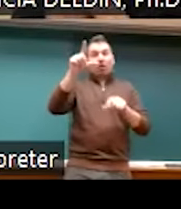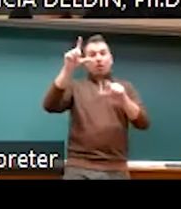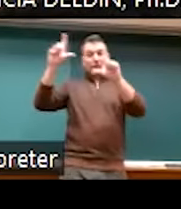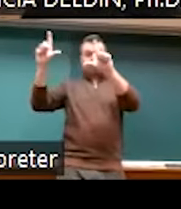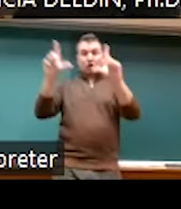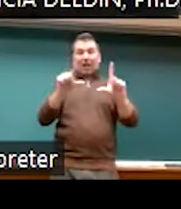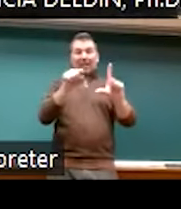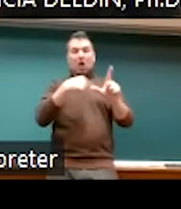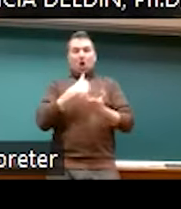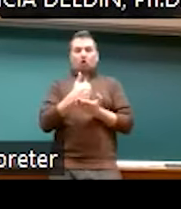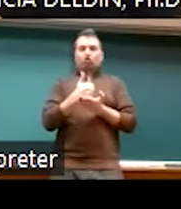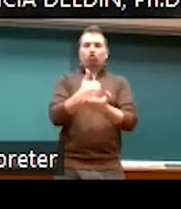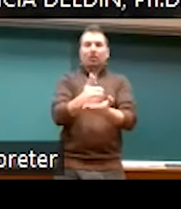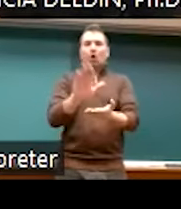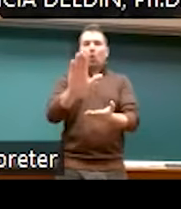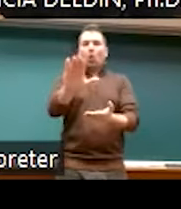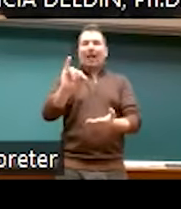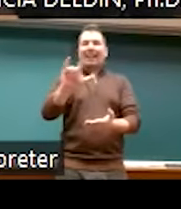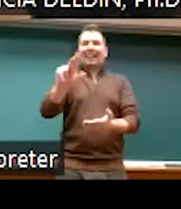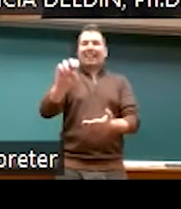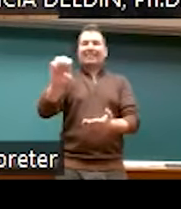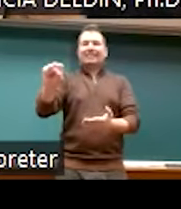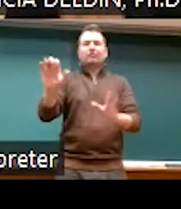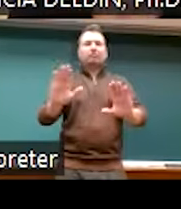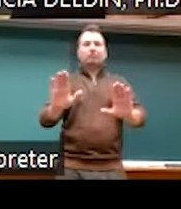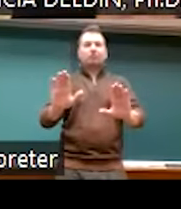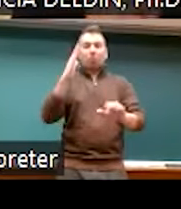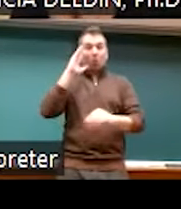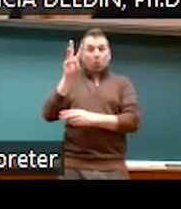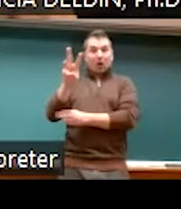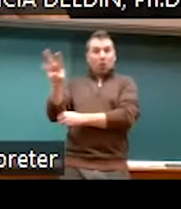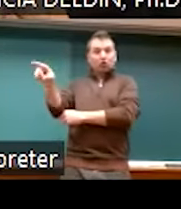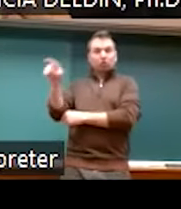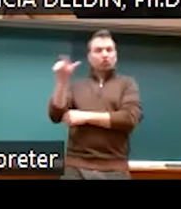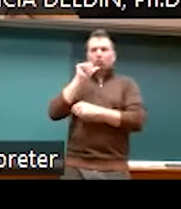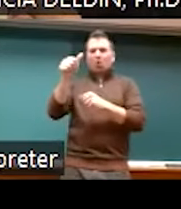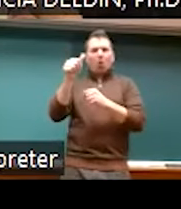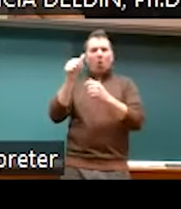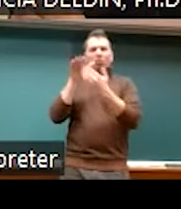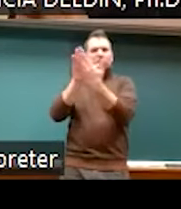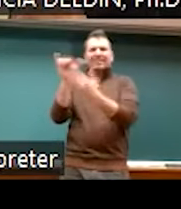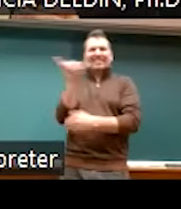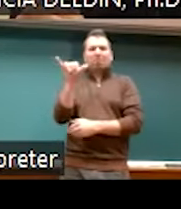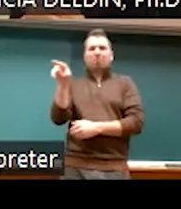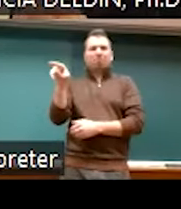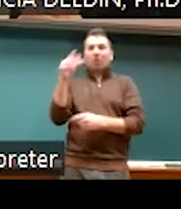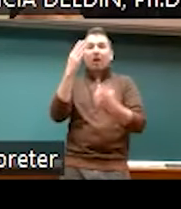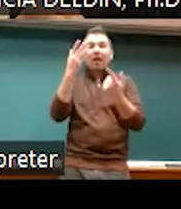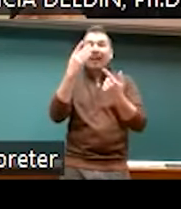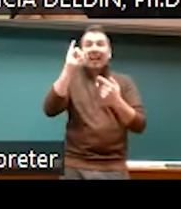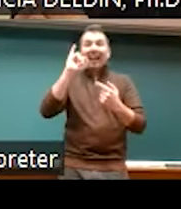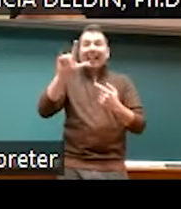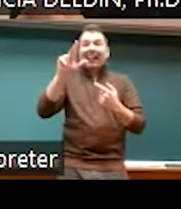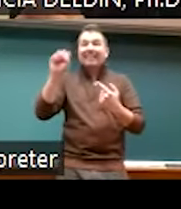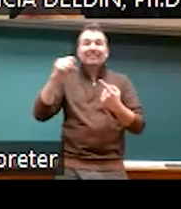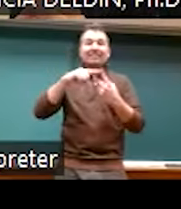like Weight Watchers doesn't treat an illness, though, of course, when you lose weight, those illnesses, many illnesses like diabetes, cardiovascular